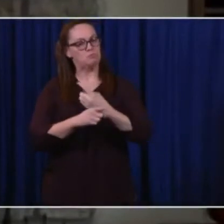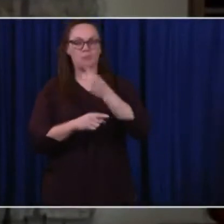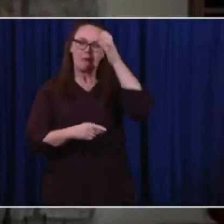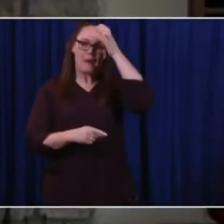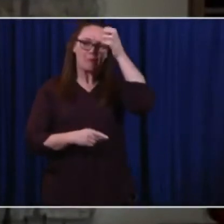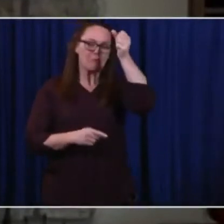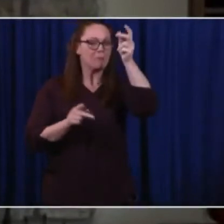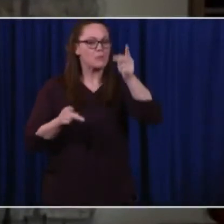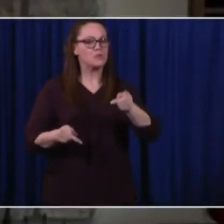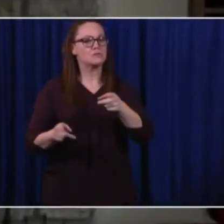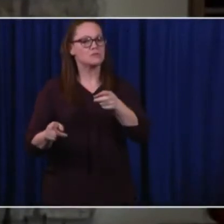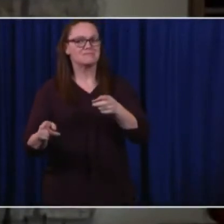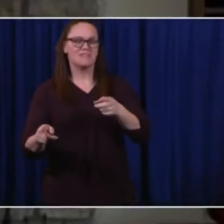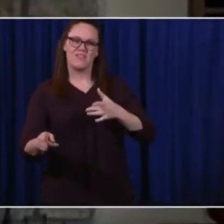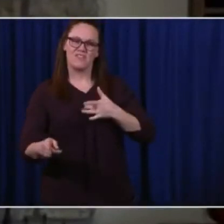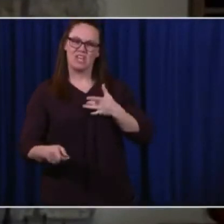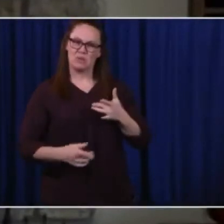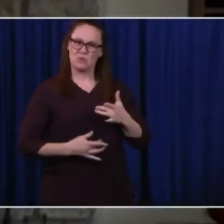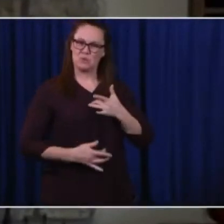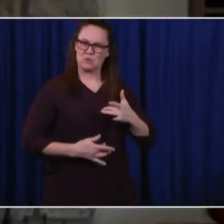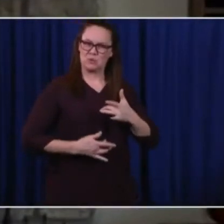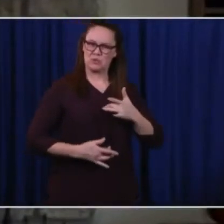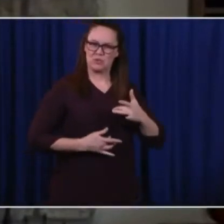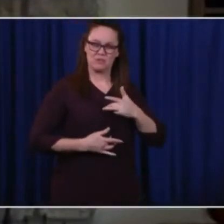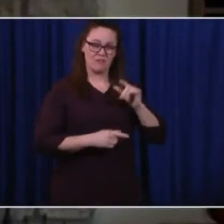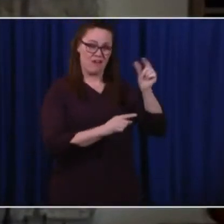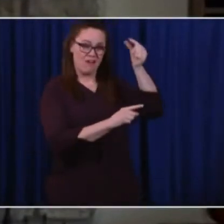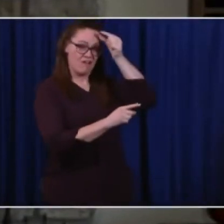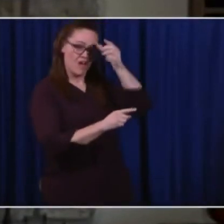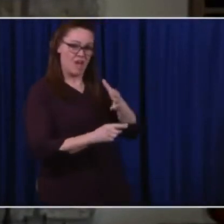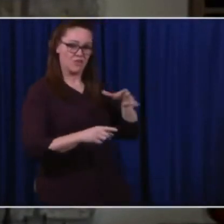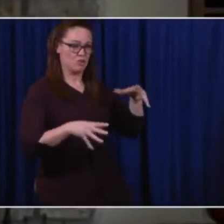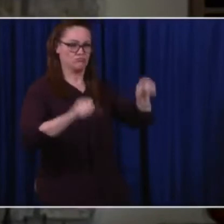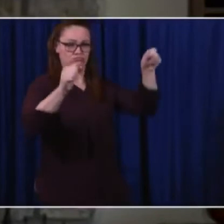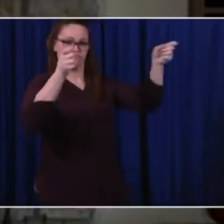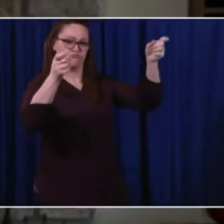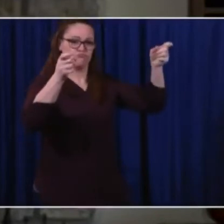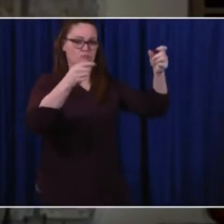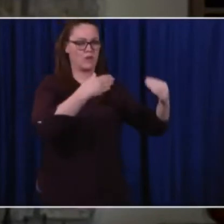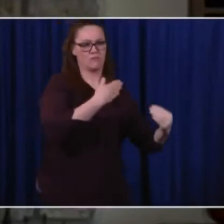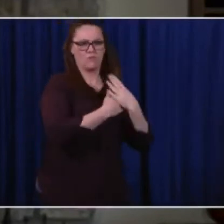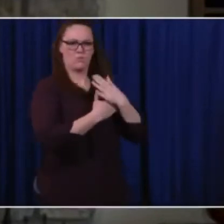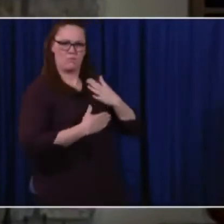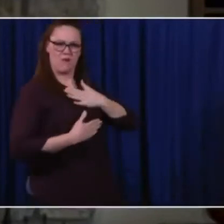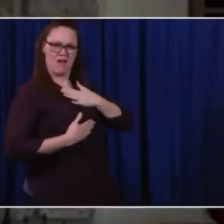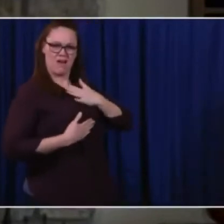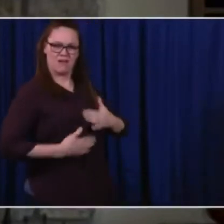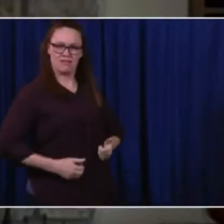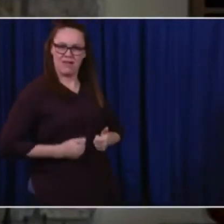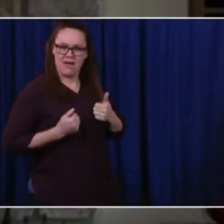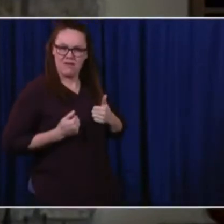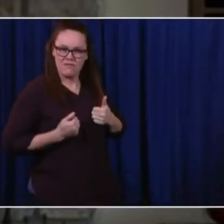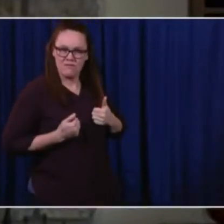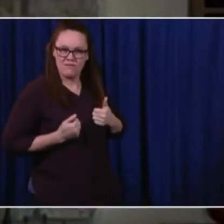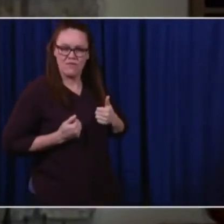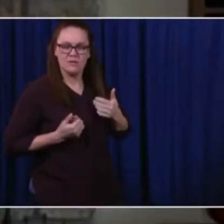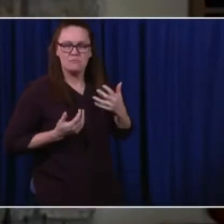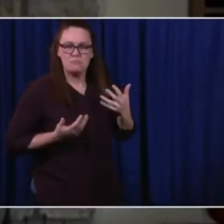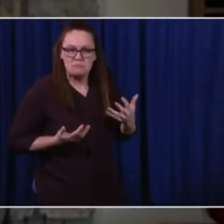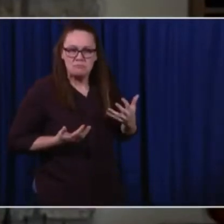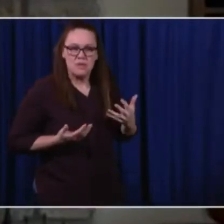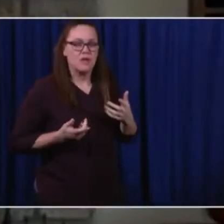concerns about government power and the ability it has to influence our lives. And so how do you help ease any